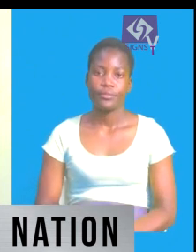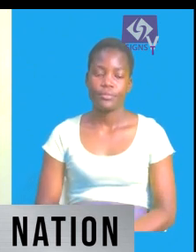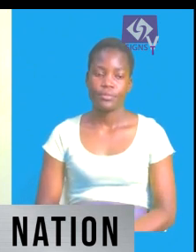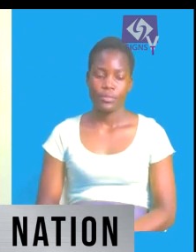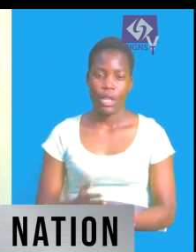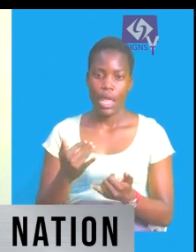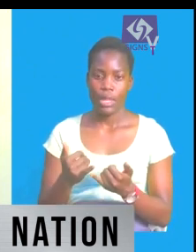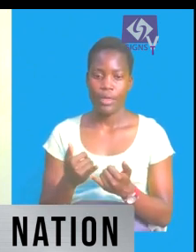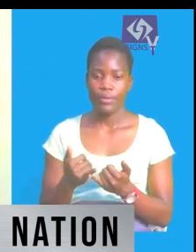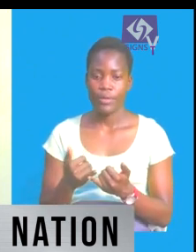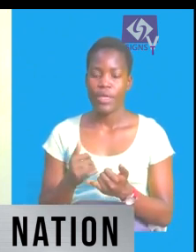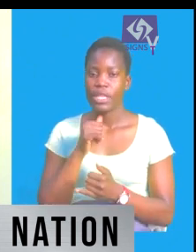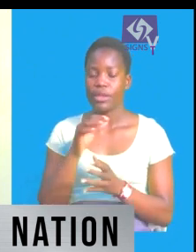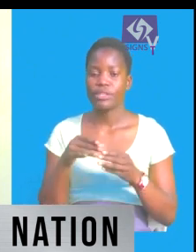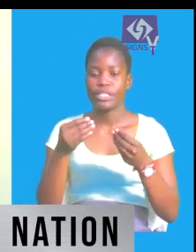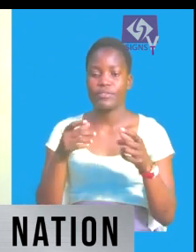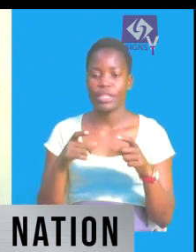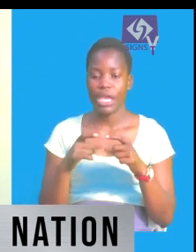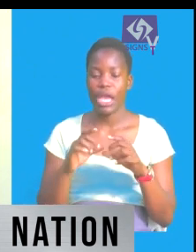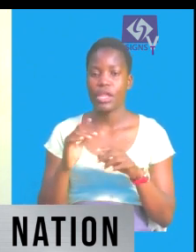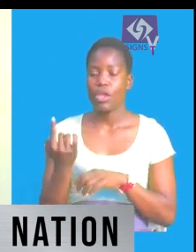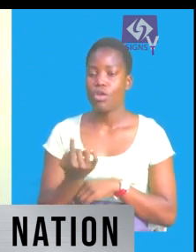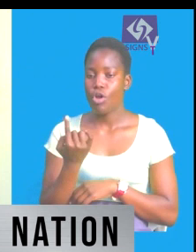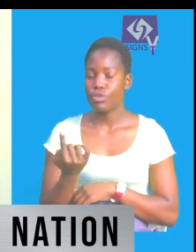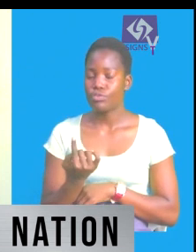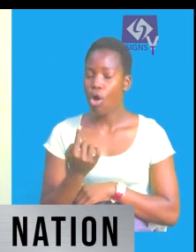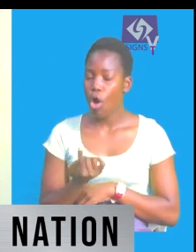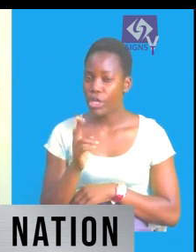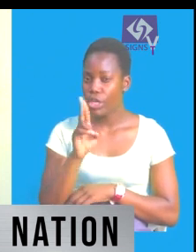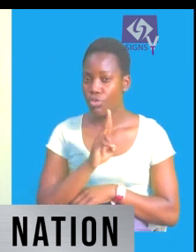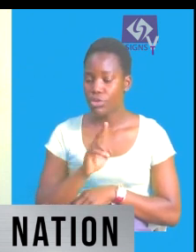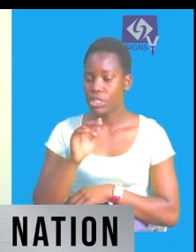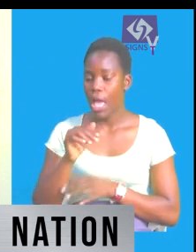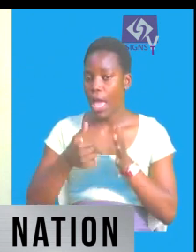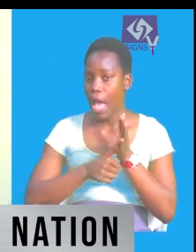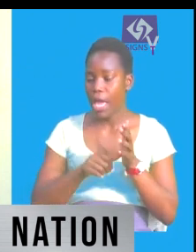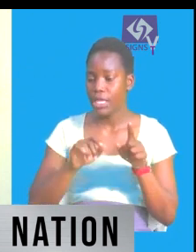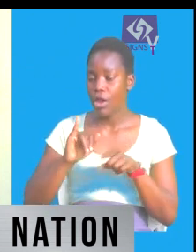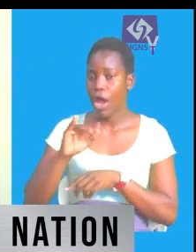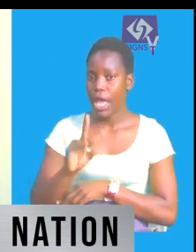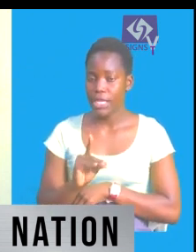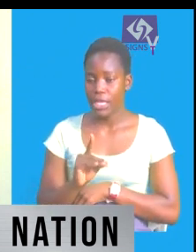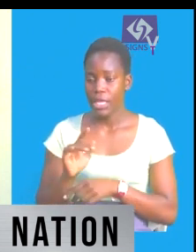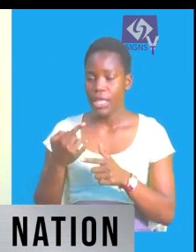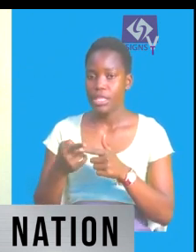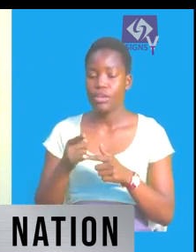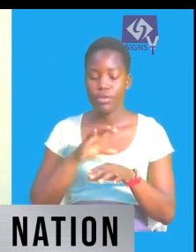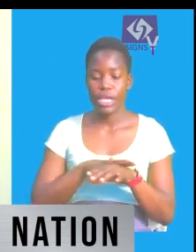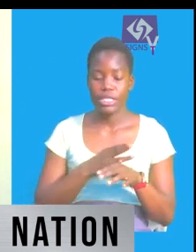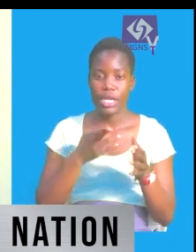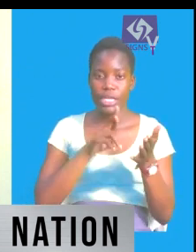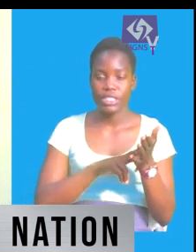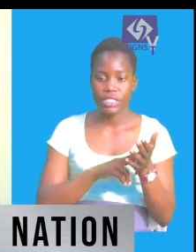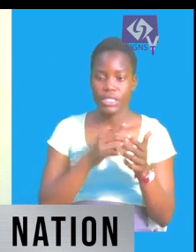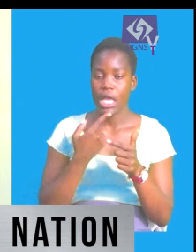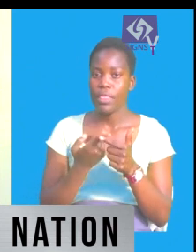Right now, they're not giving the card actually. You just use your ID and those things, you just get registered and you